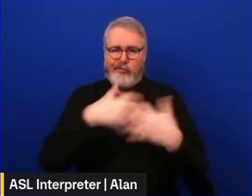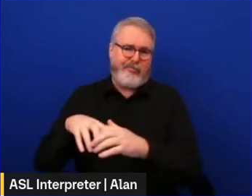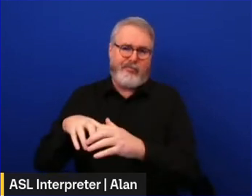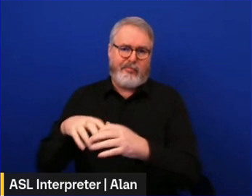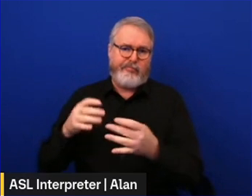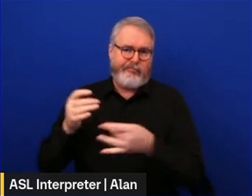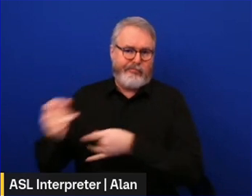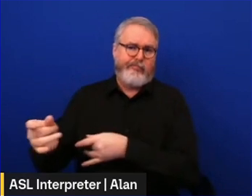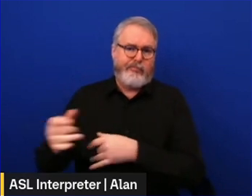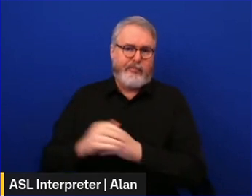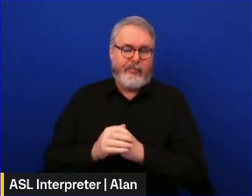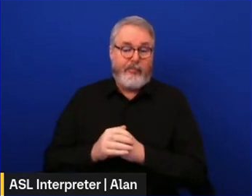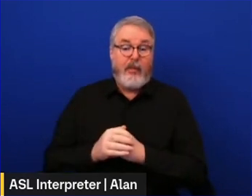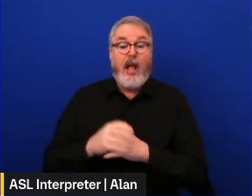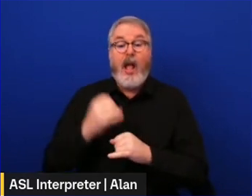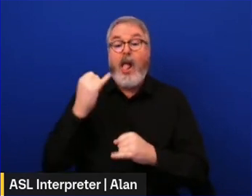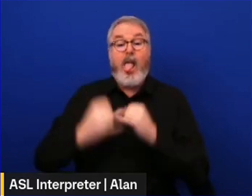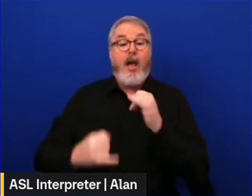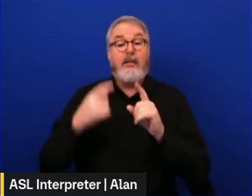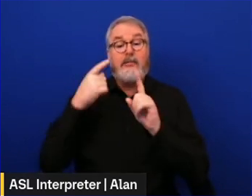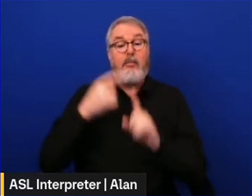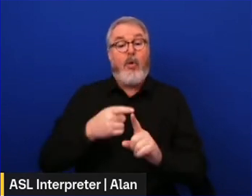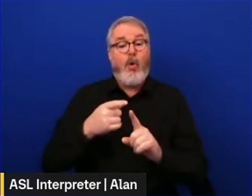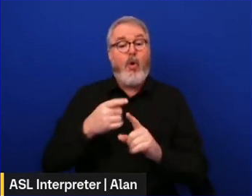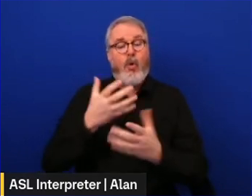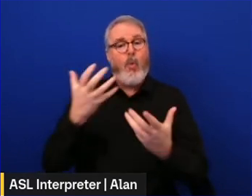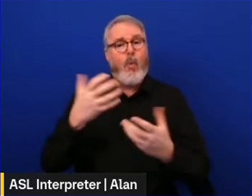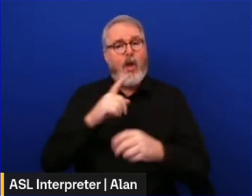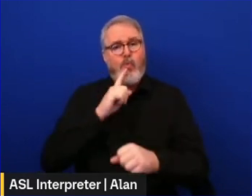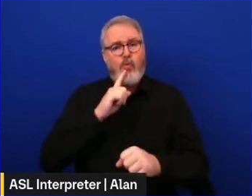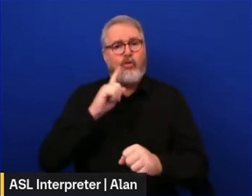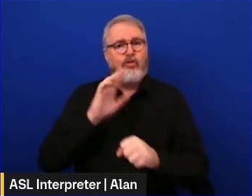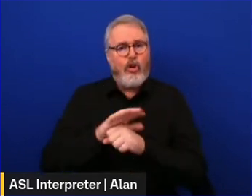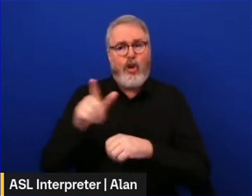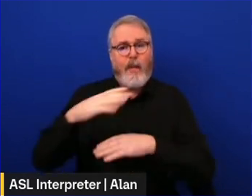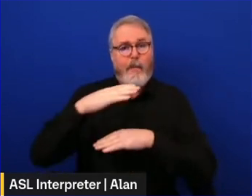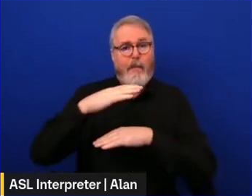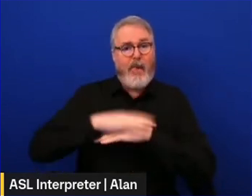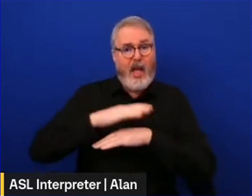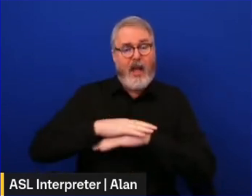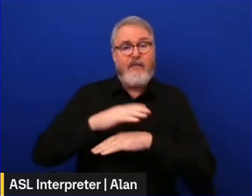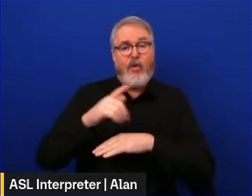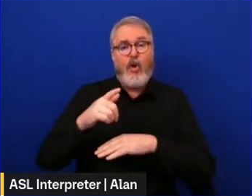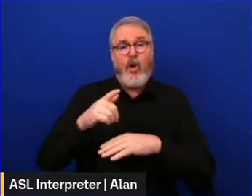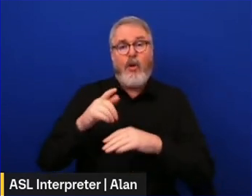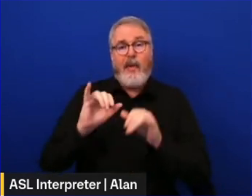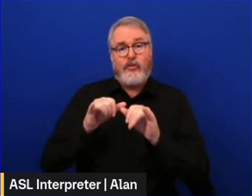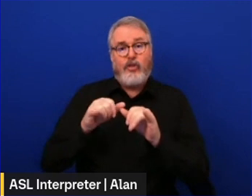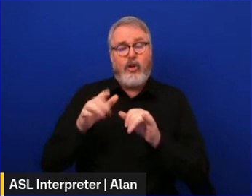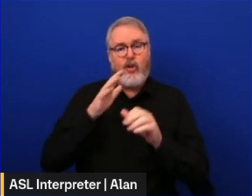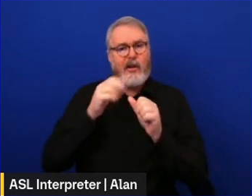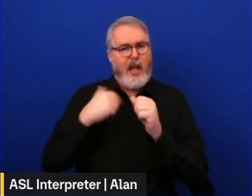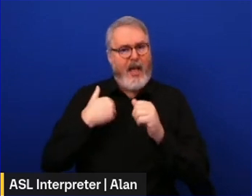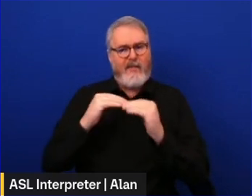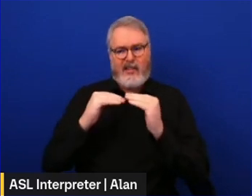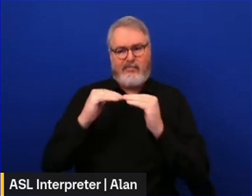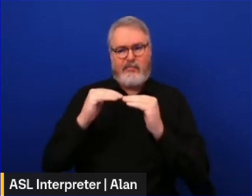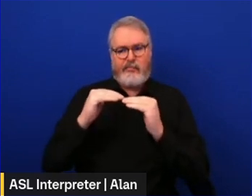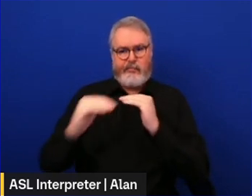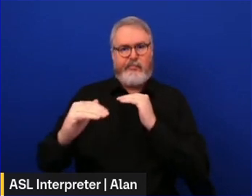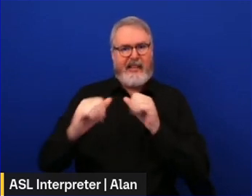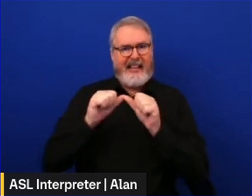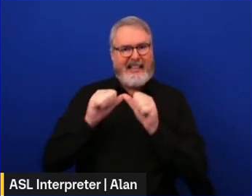And the last point is that platform engineering ensures consistency and security.